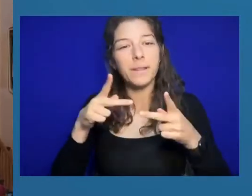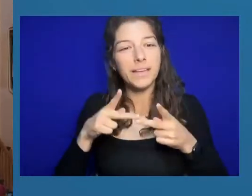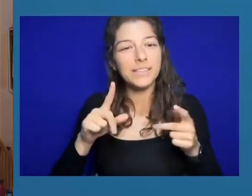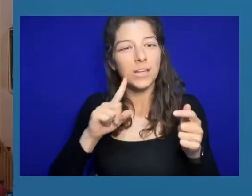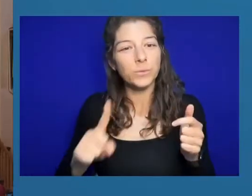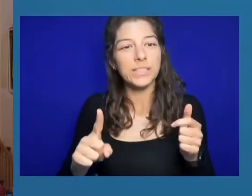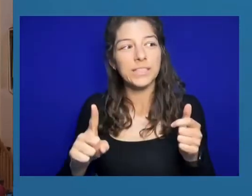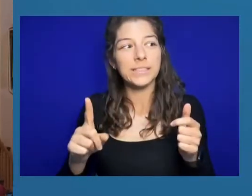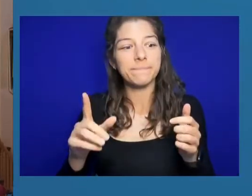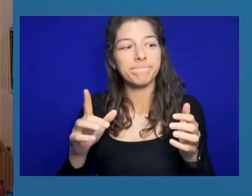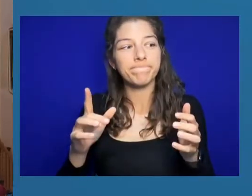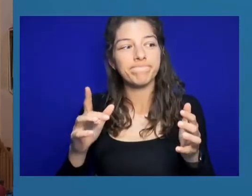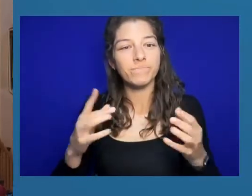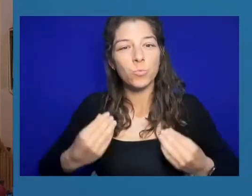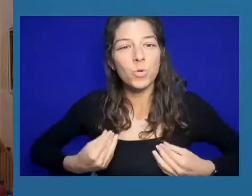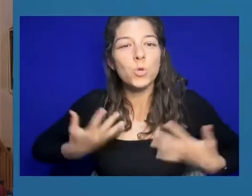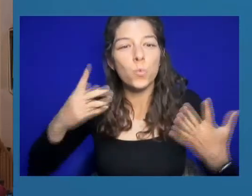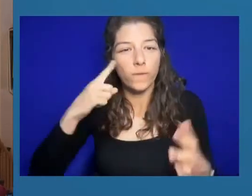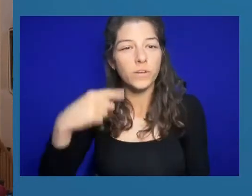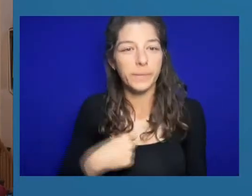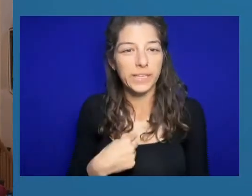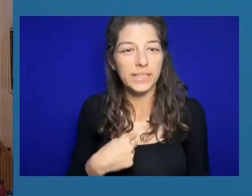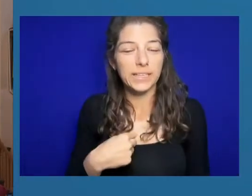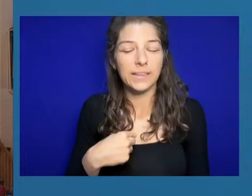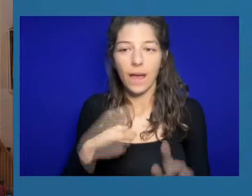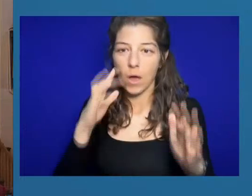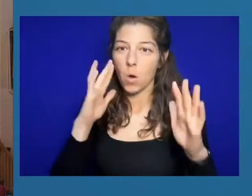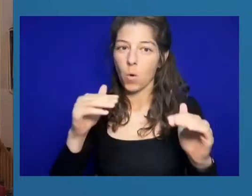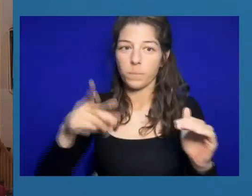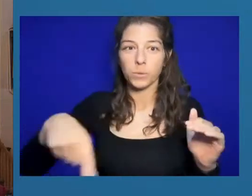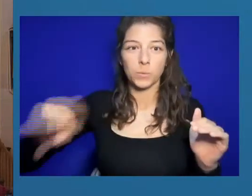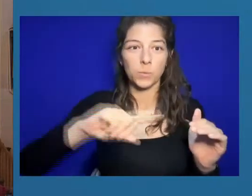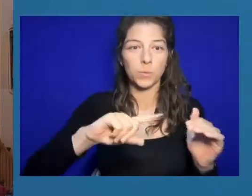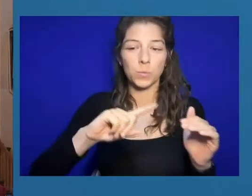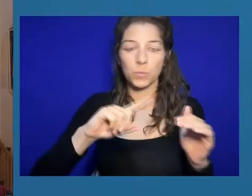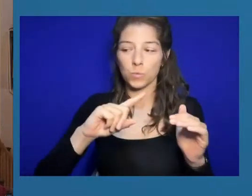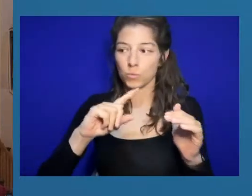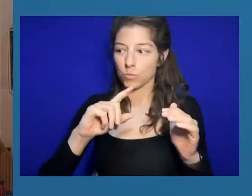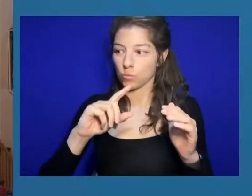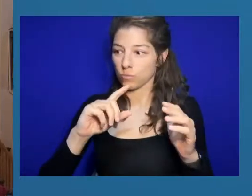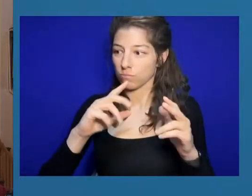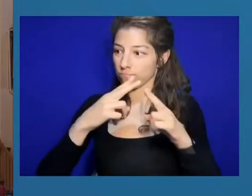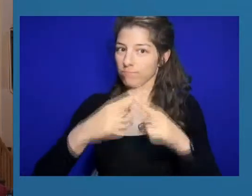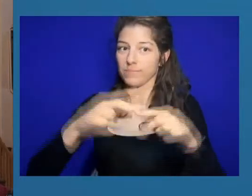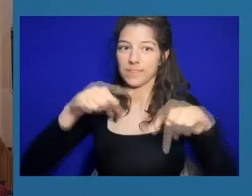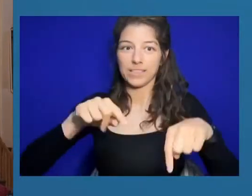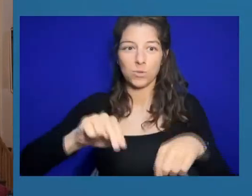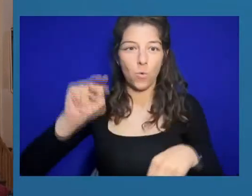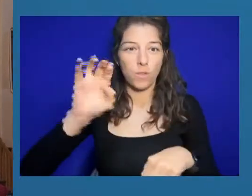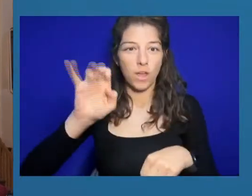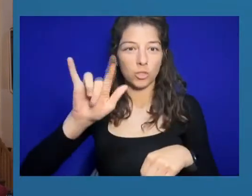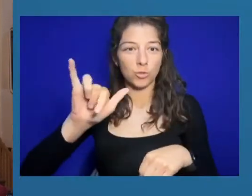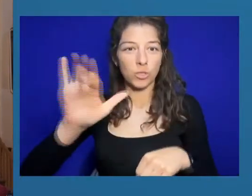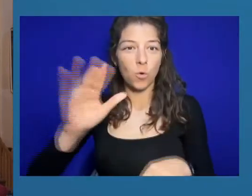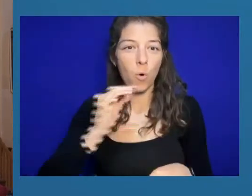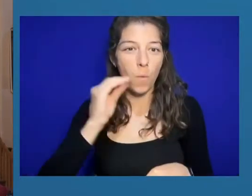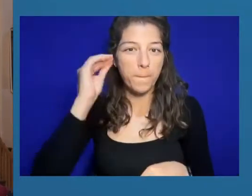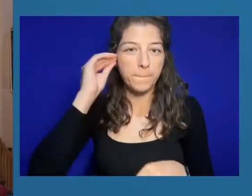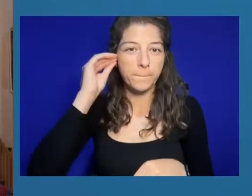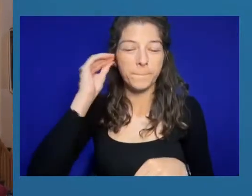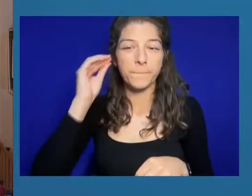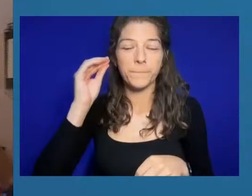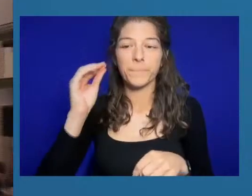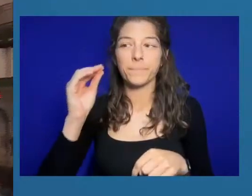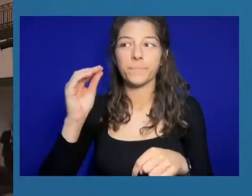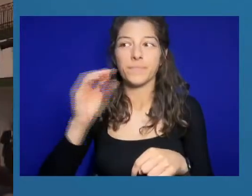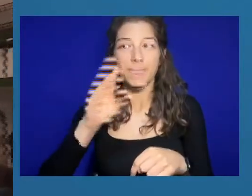a place of renewal for me. And I hope those of you who call the North Country your home, whatever part of it,